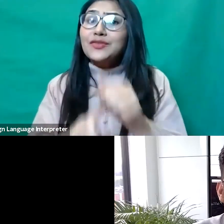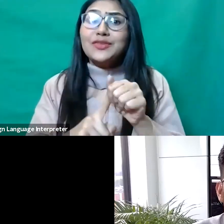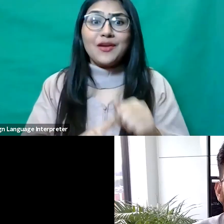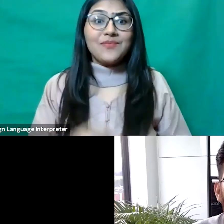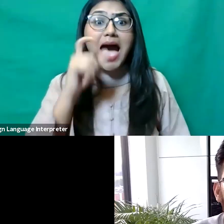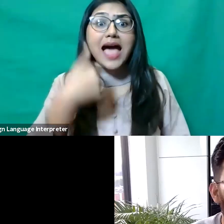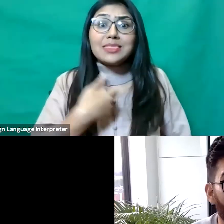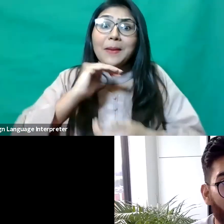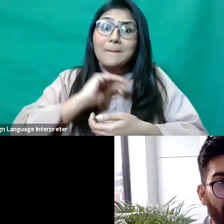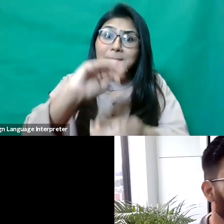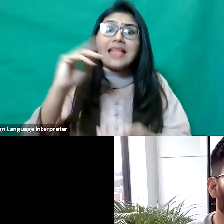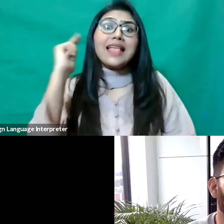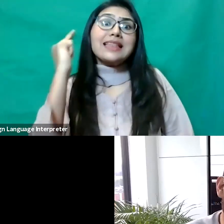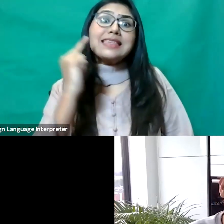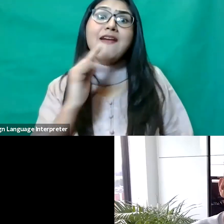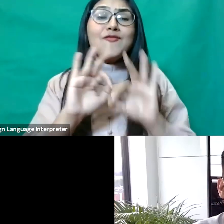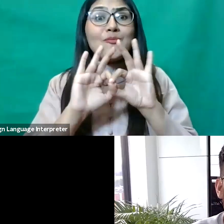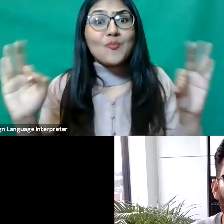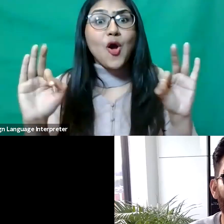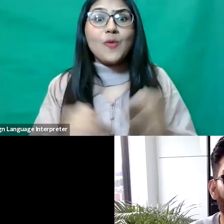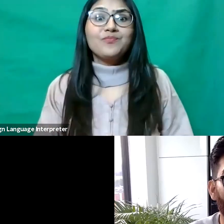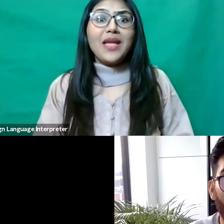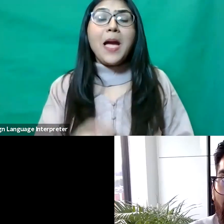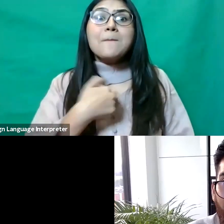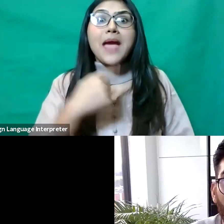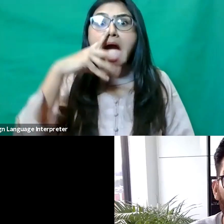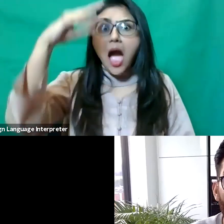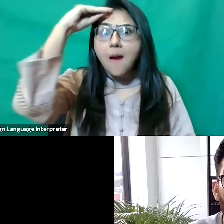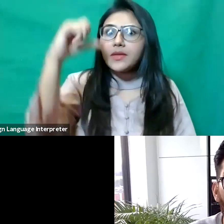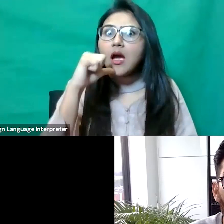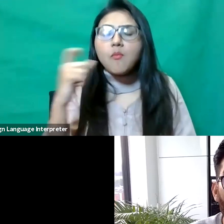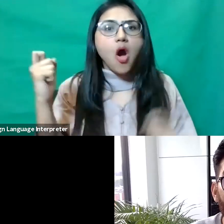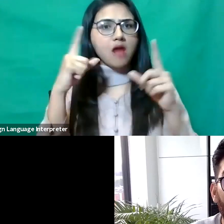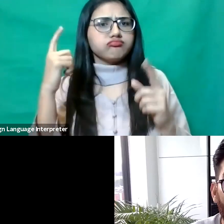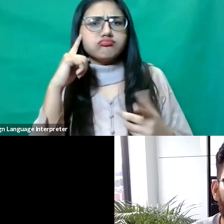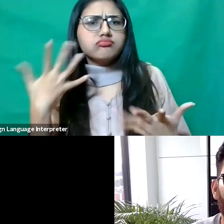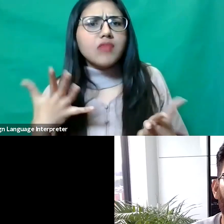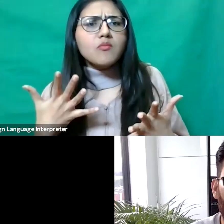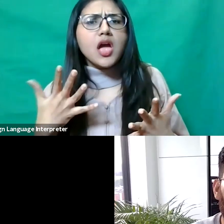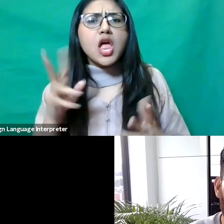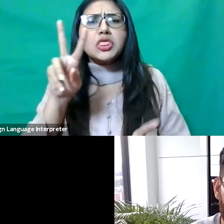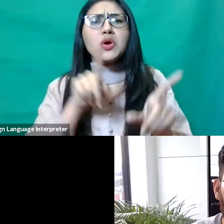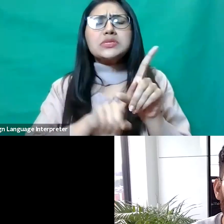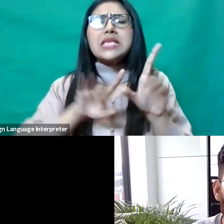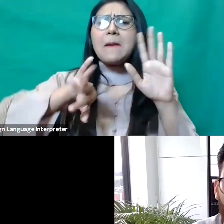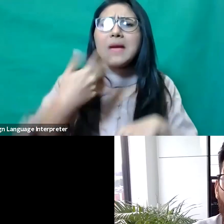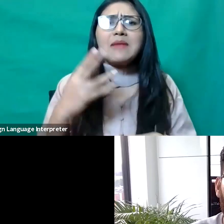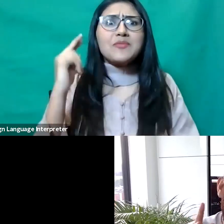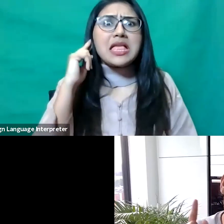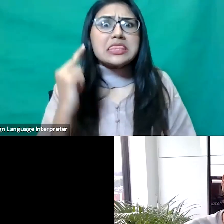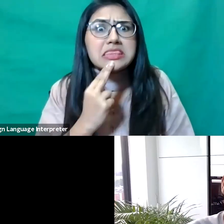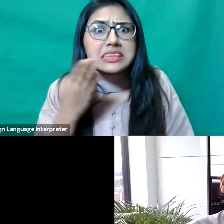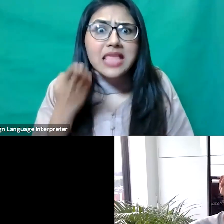deaf, but my parents didn't know around about 2 years, and they discovered that I was deaf